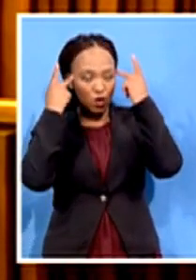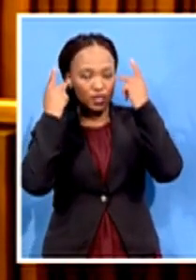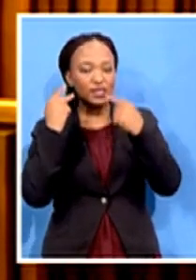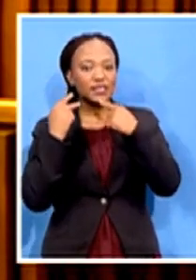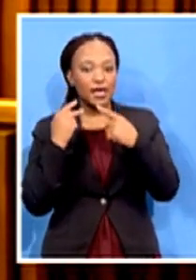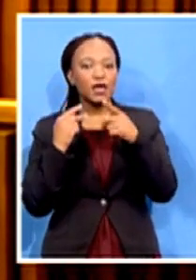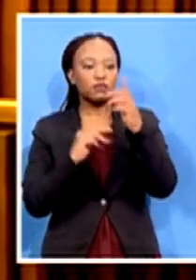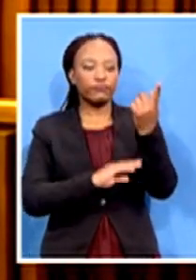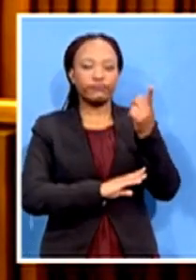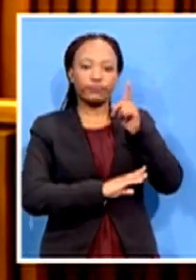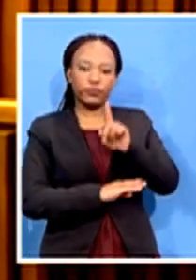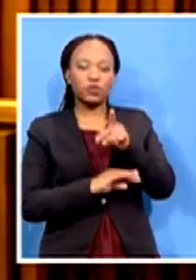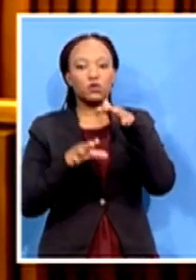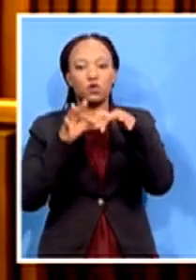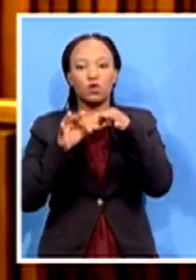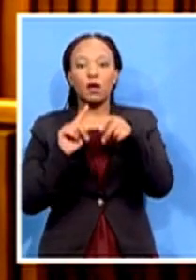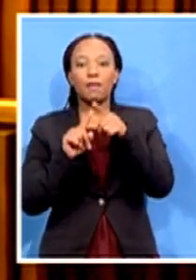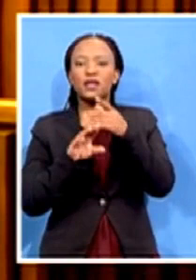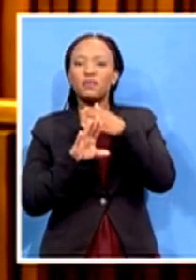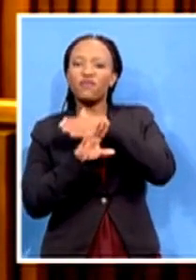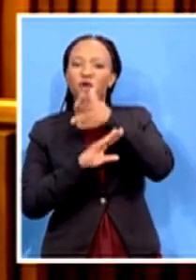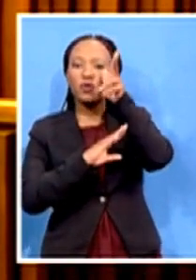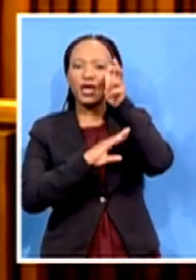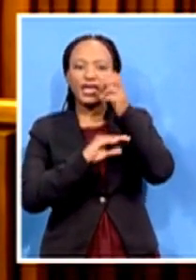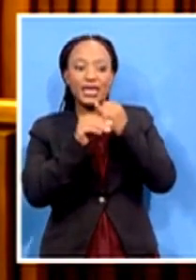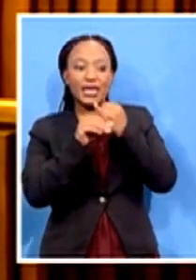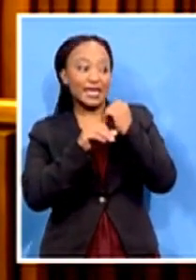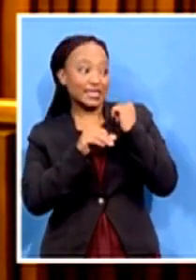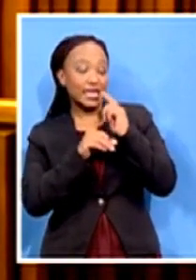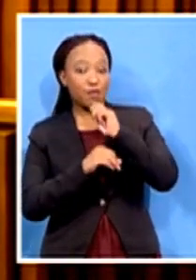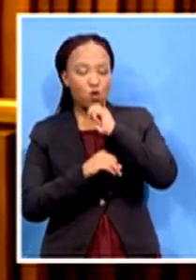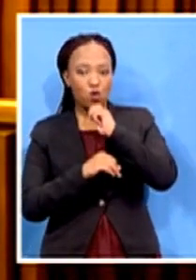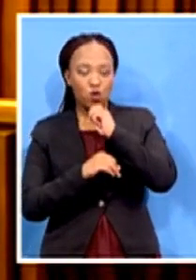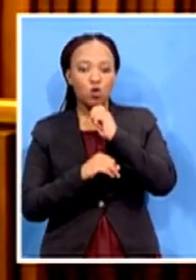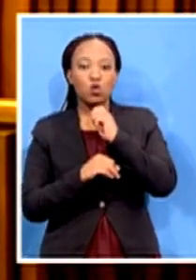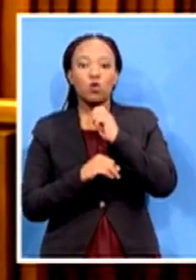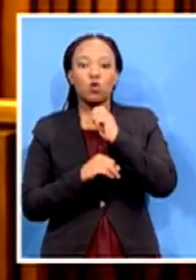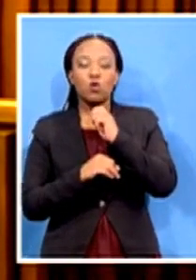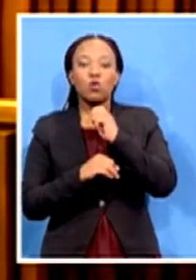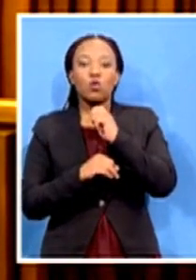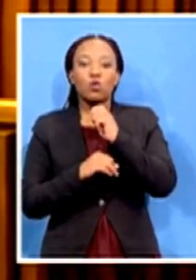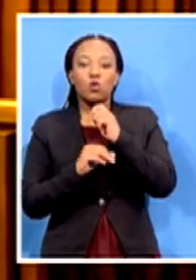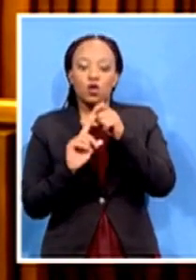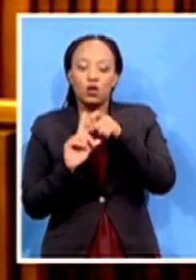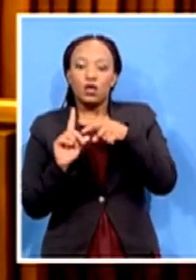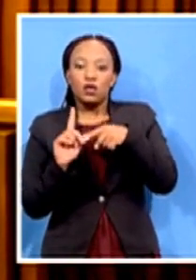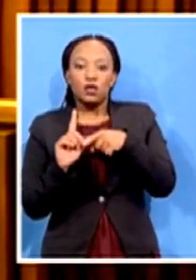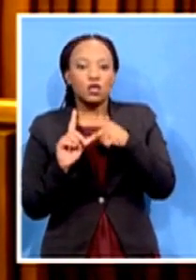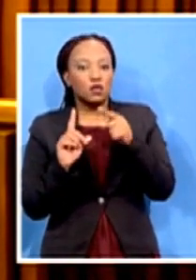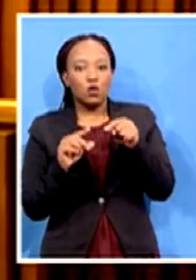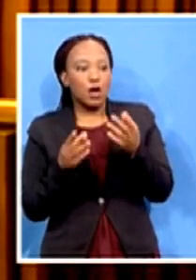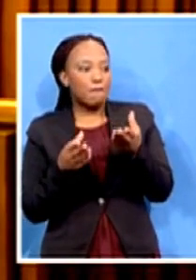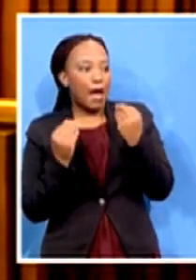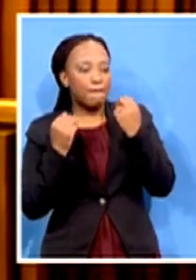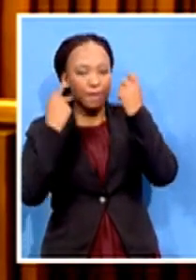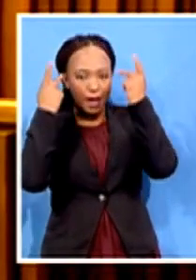early on yesterday morning that the defense could not find an epidemiologist to testify or give evidence in